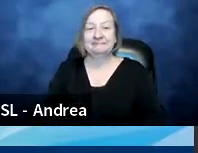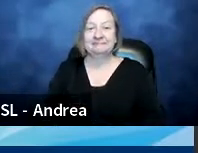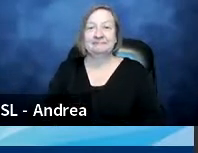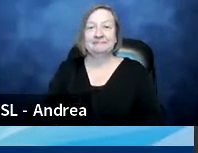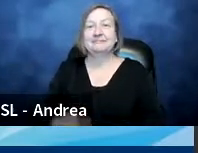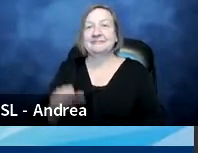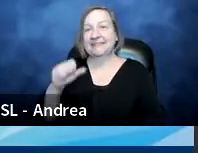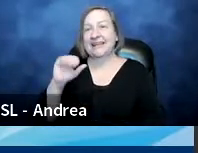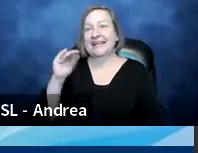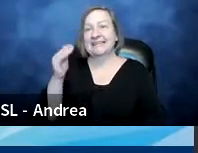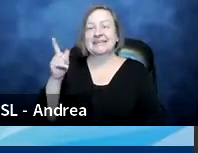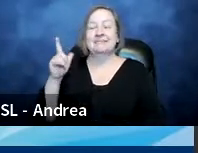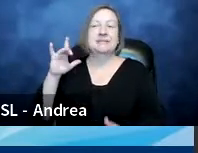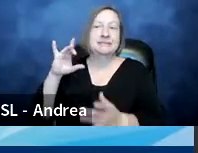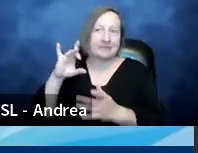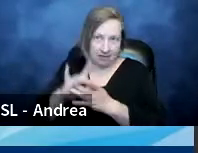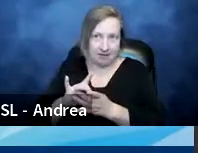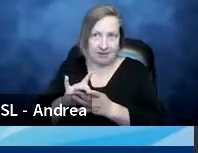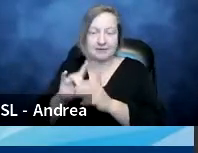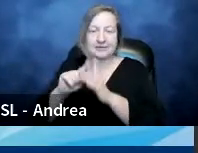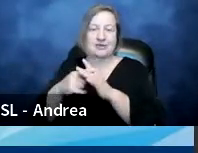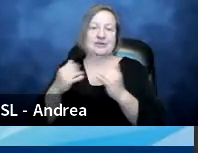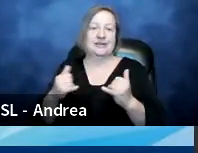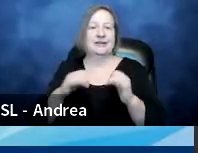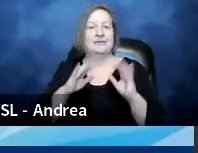Yeah, looks like he's connecting. Great.